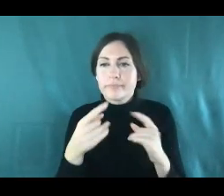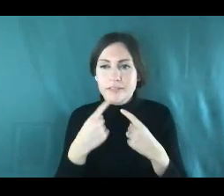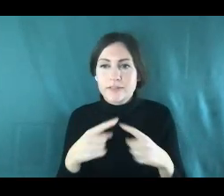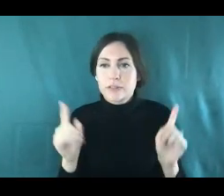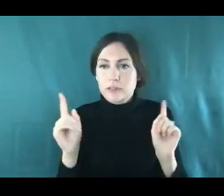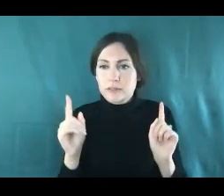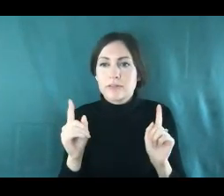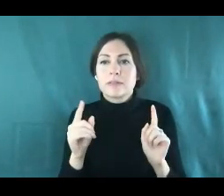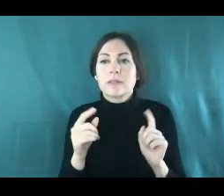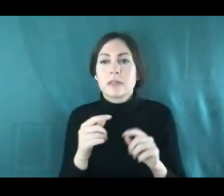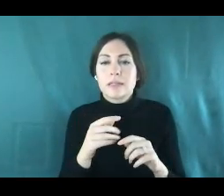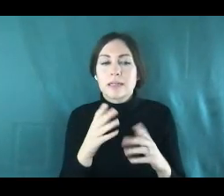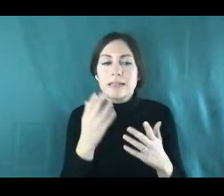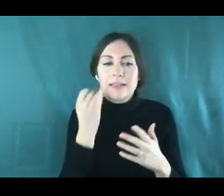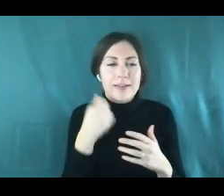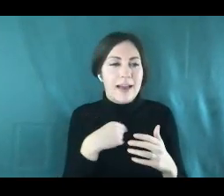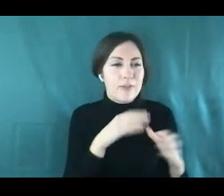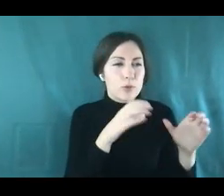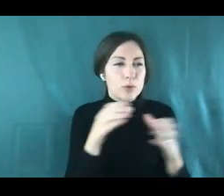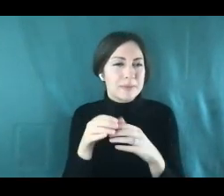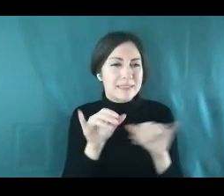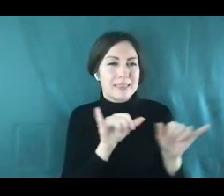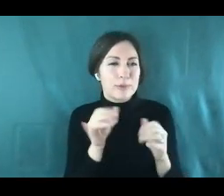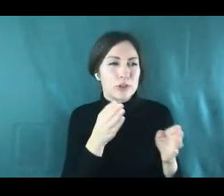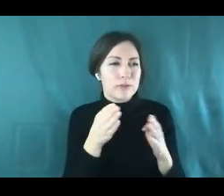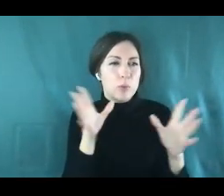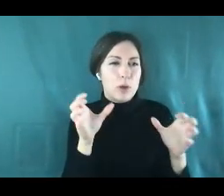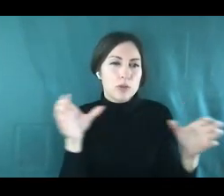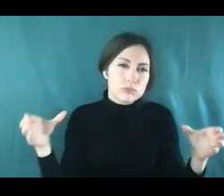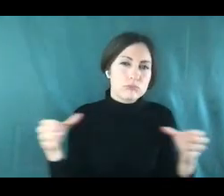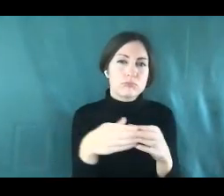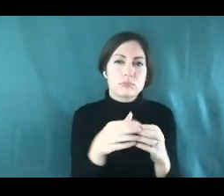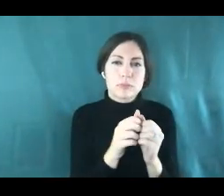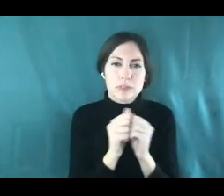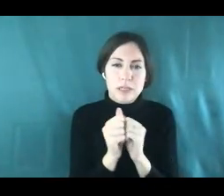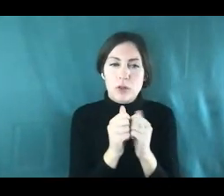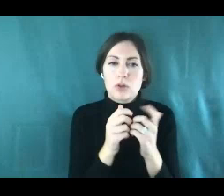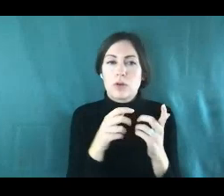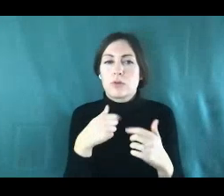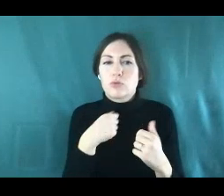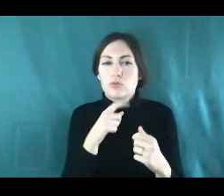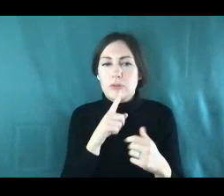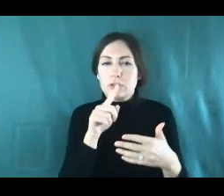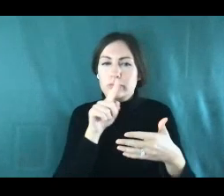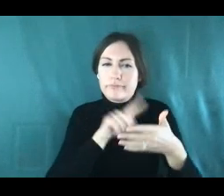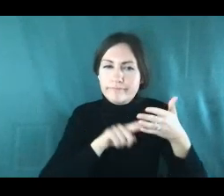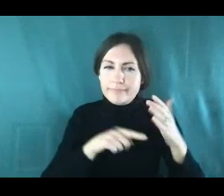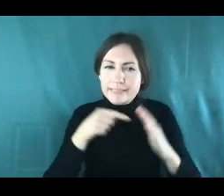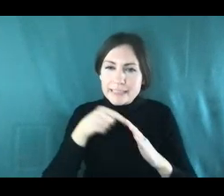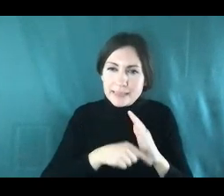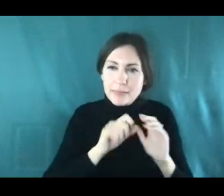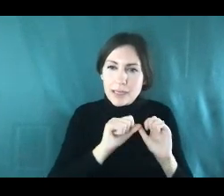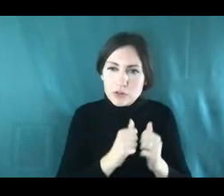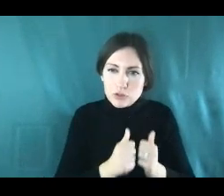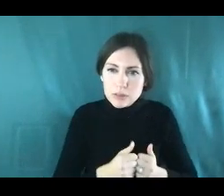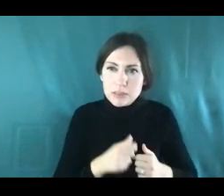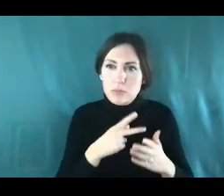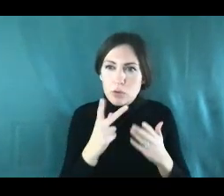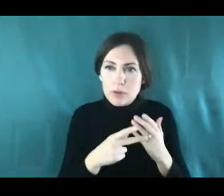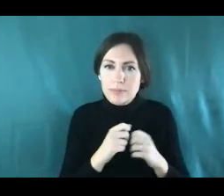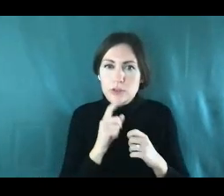similar services, really taking a look at these agencies and the programs themselves and how all the pieces